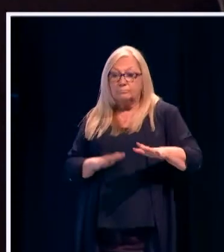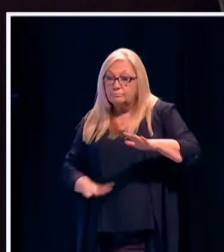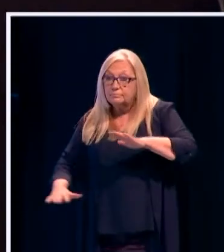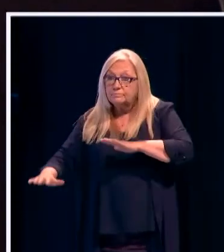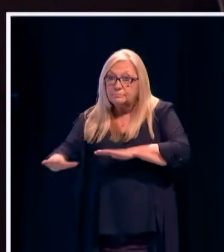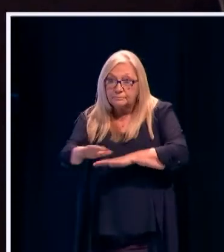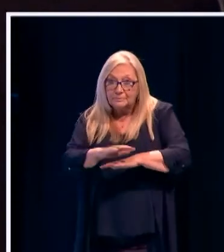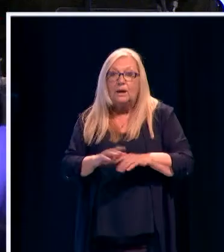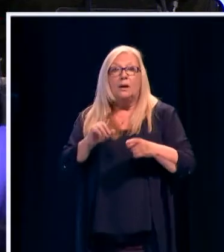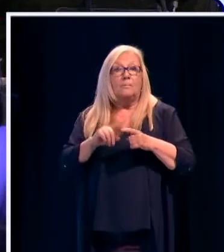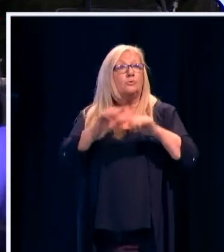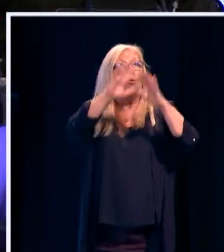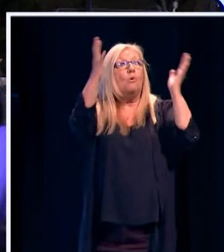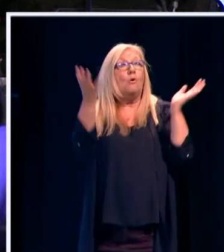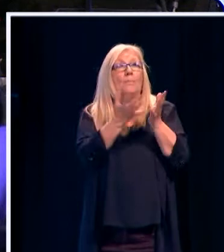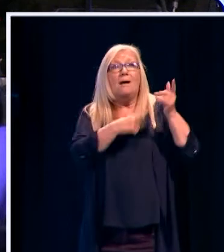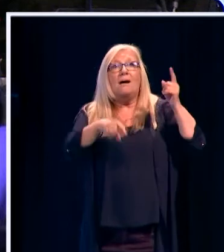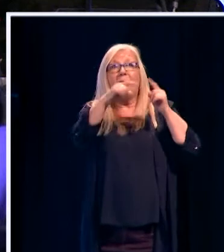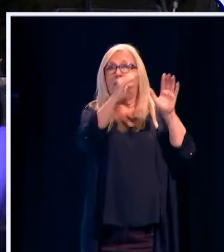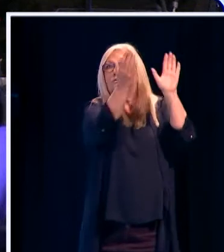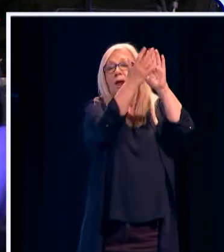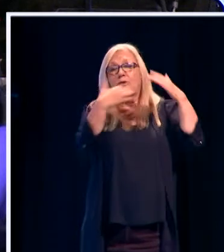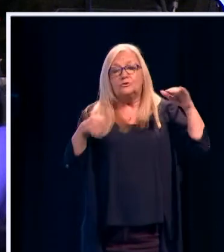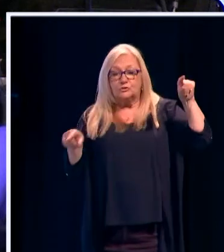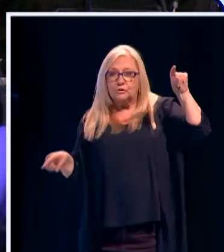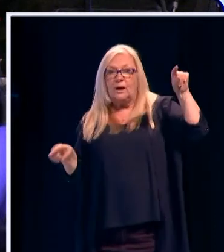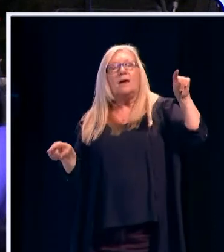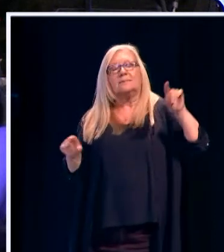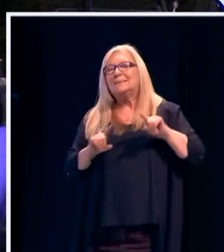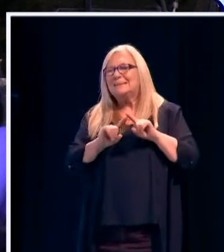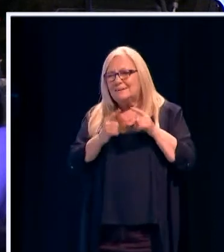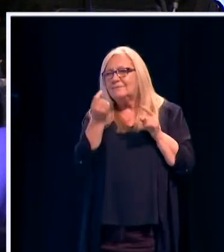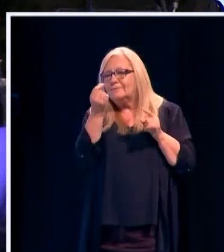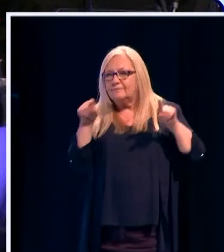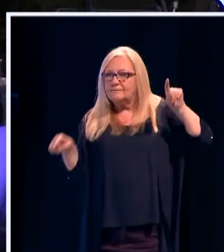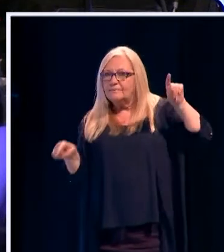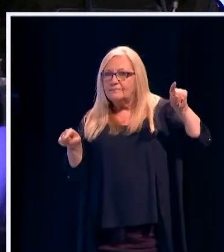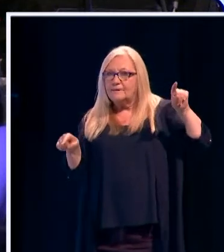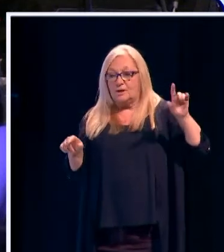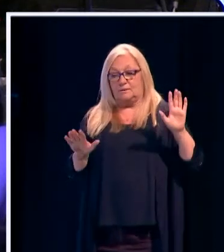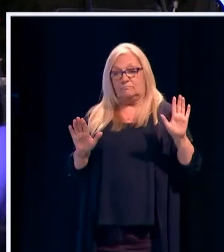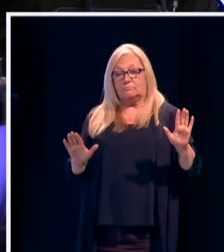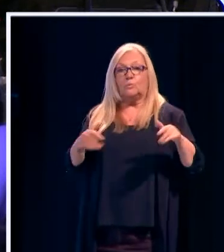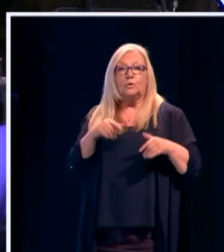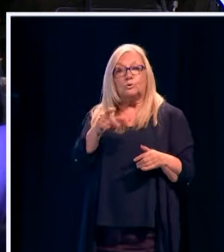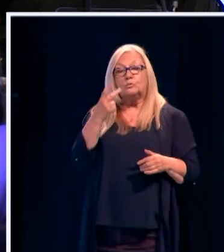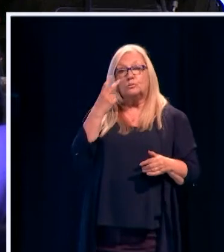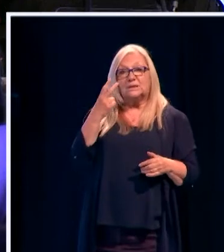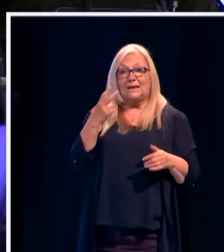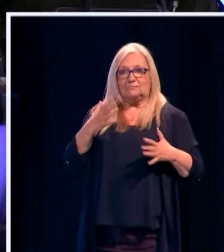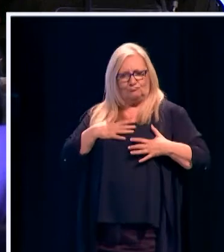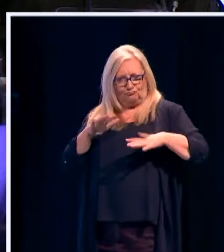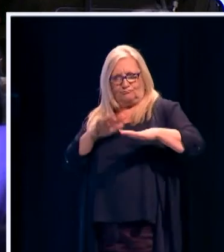global level are some differences. Because when we see on the